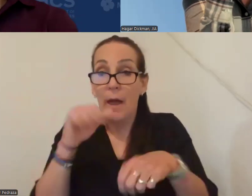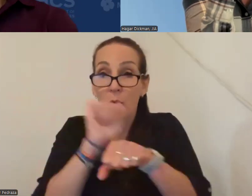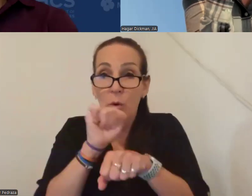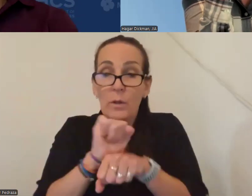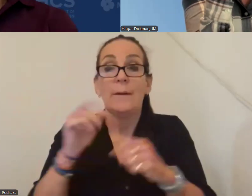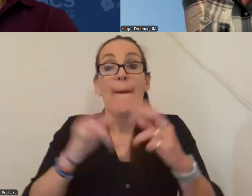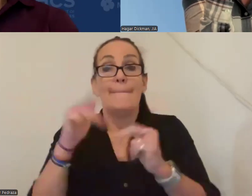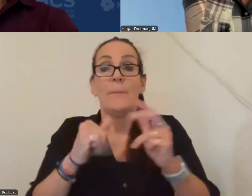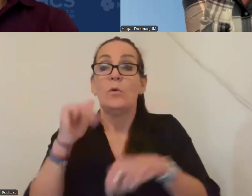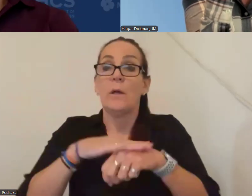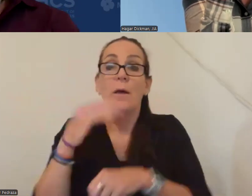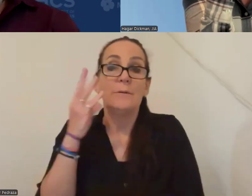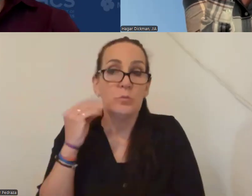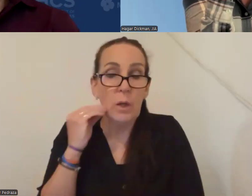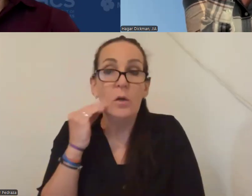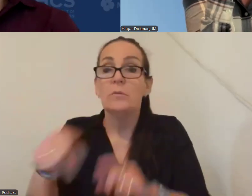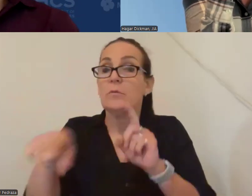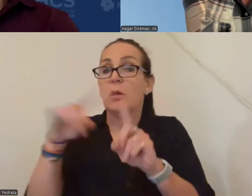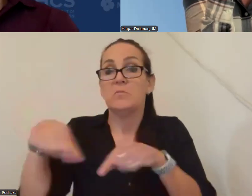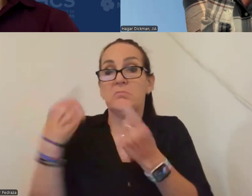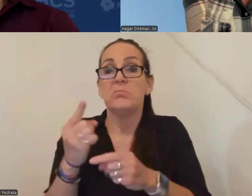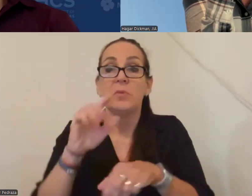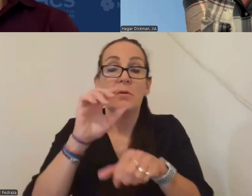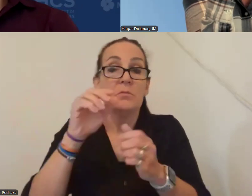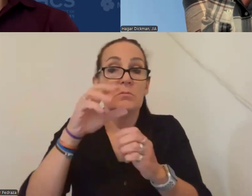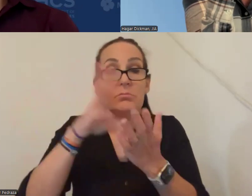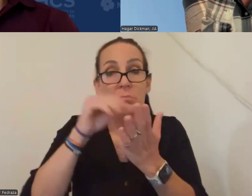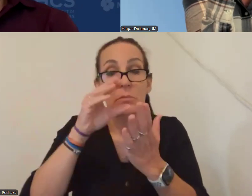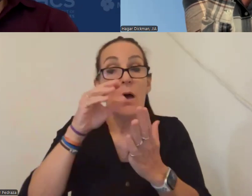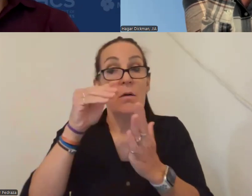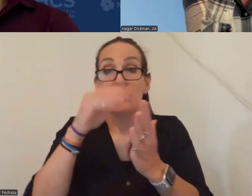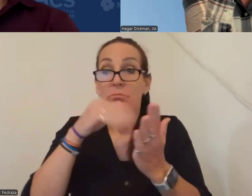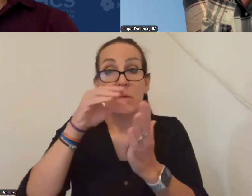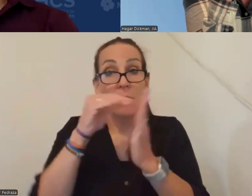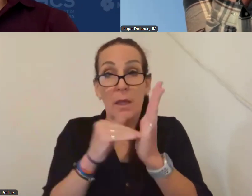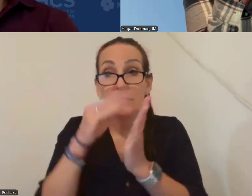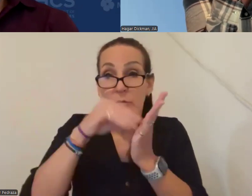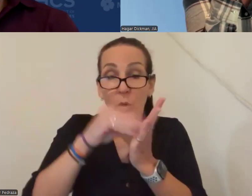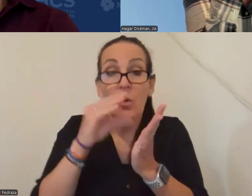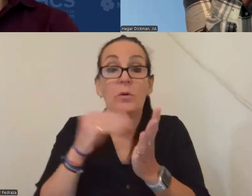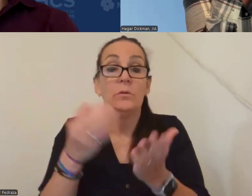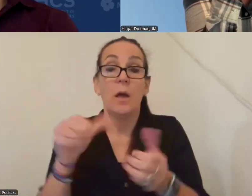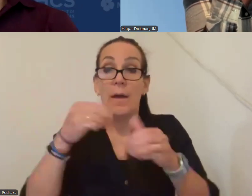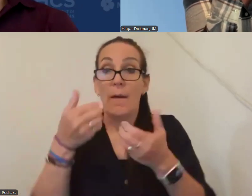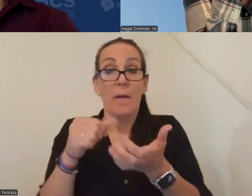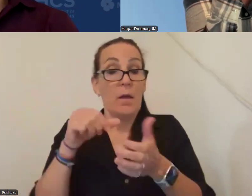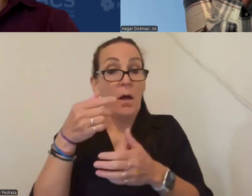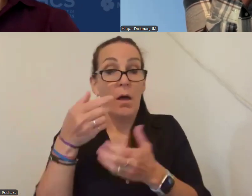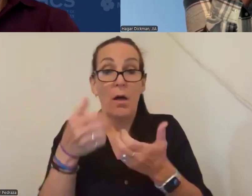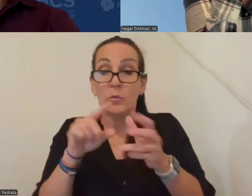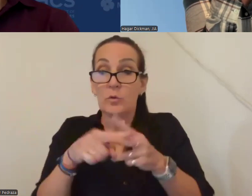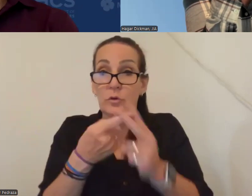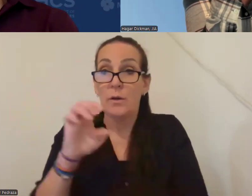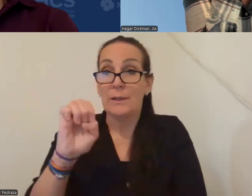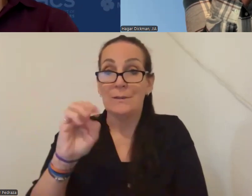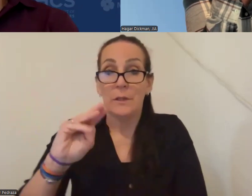experience and lessons learned from things that you raised, like implementation of ECM, of community supports.